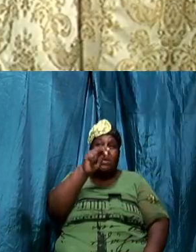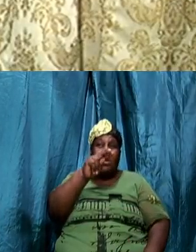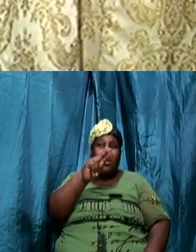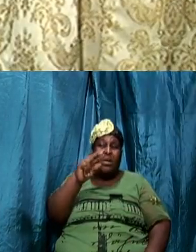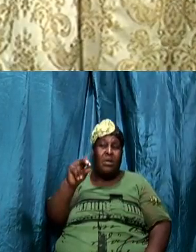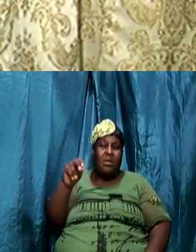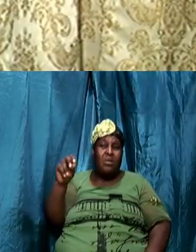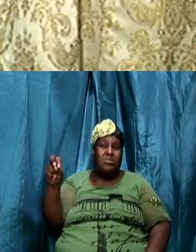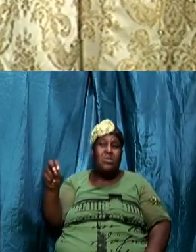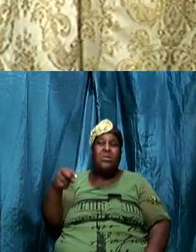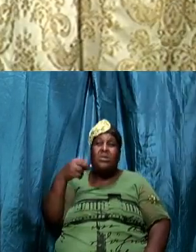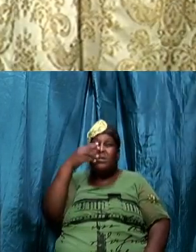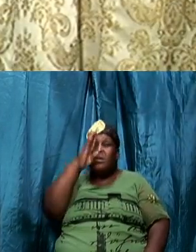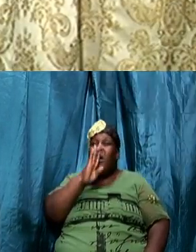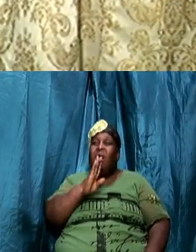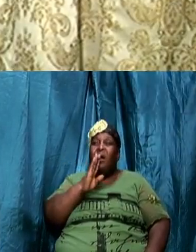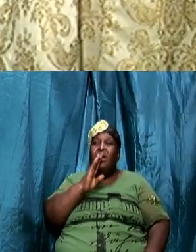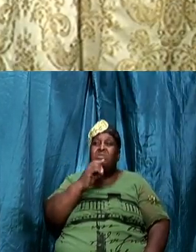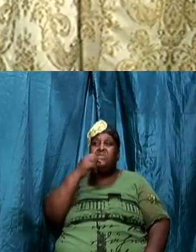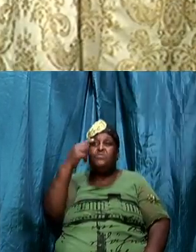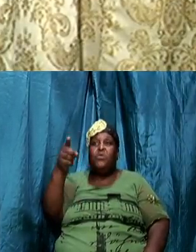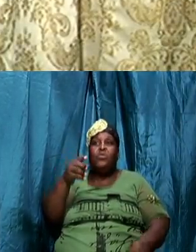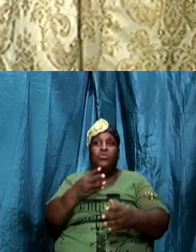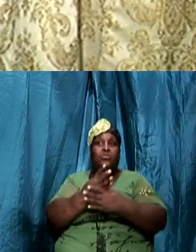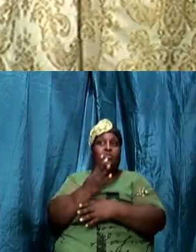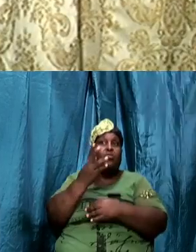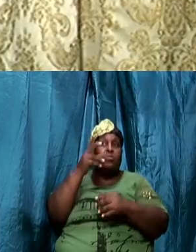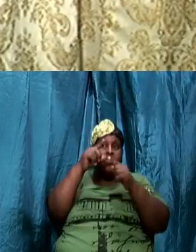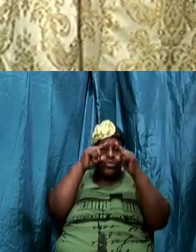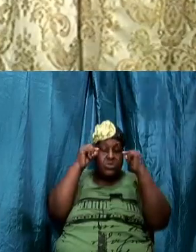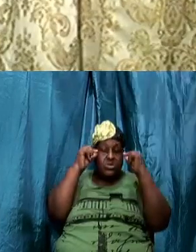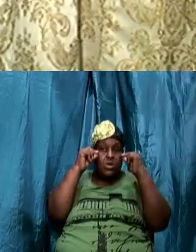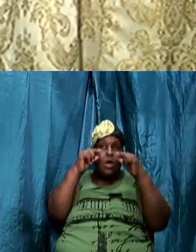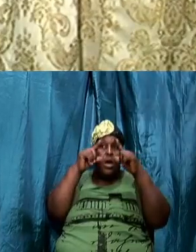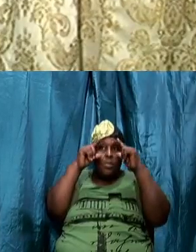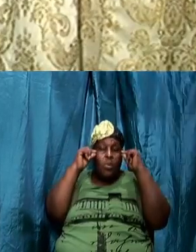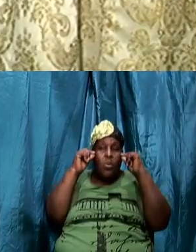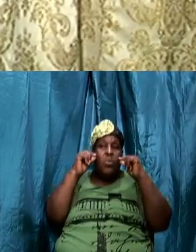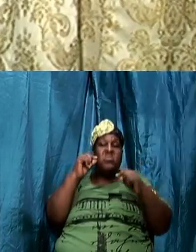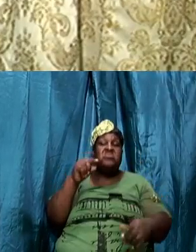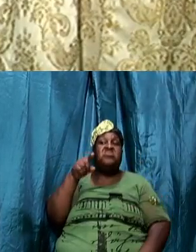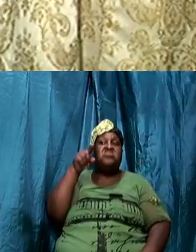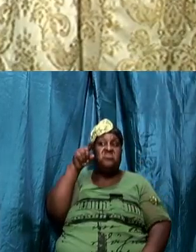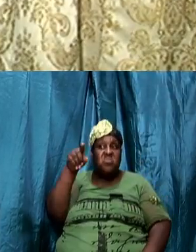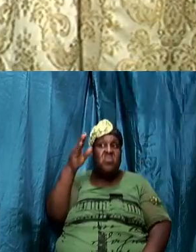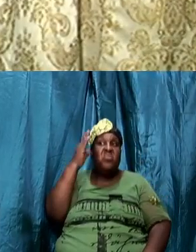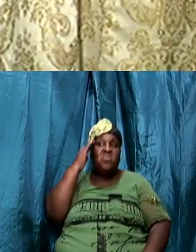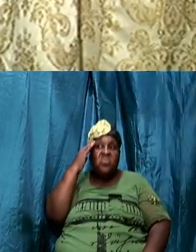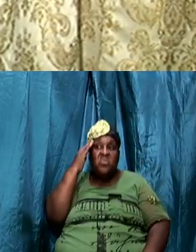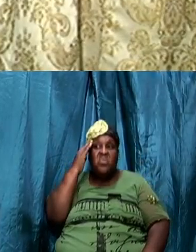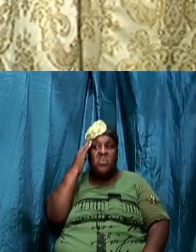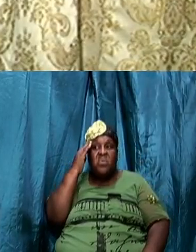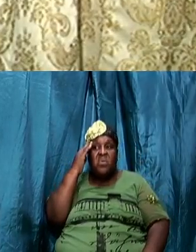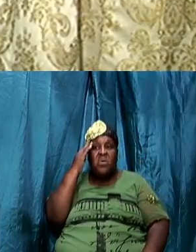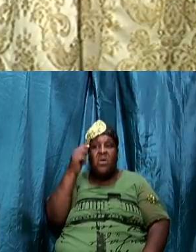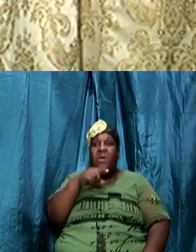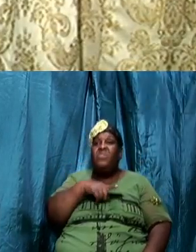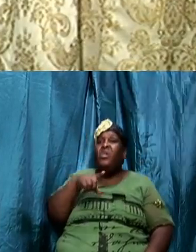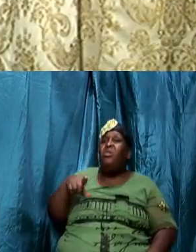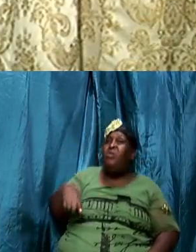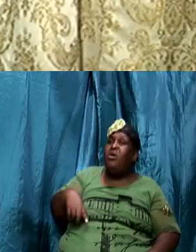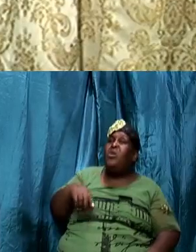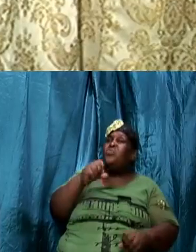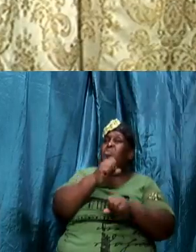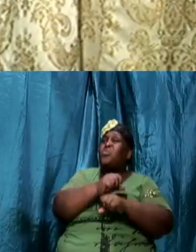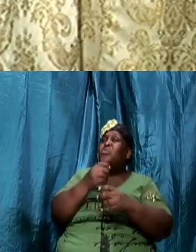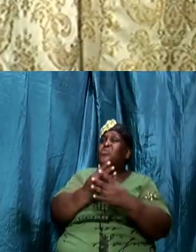him. But Moses, you saw what he did. But Moses, you know that the Lord worked with Moses and worked through Moses and we